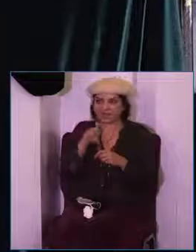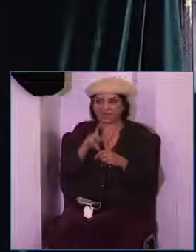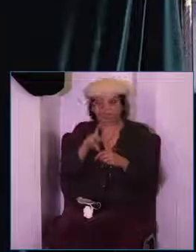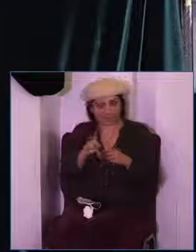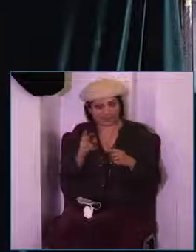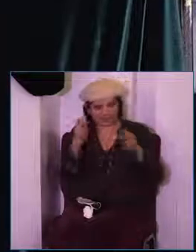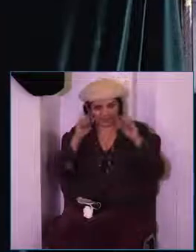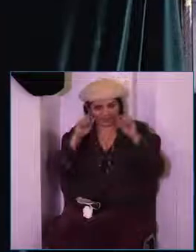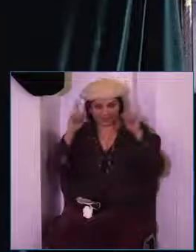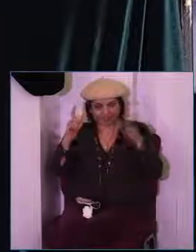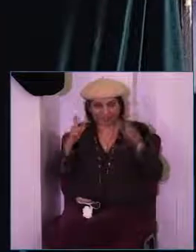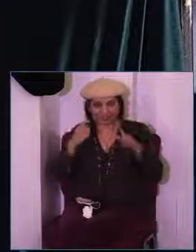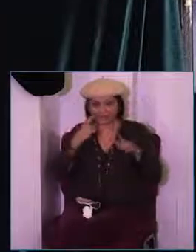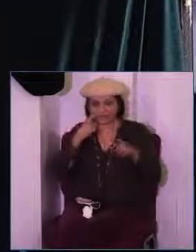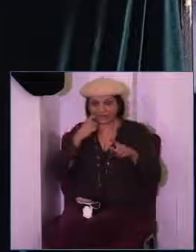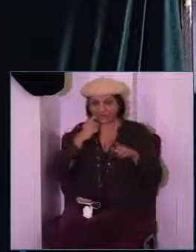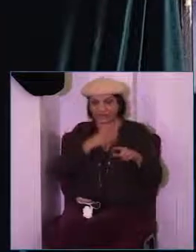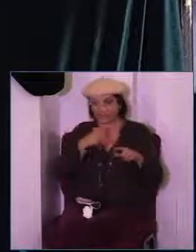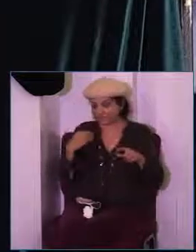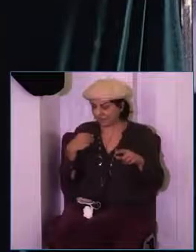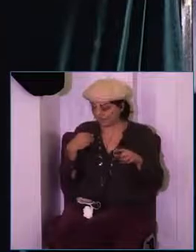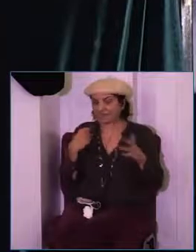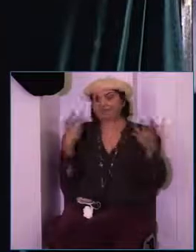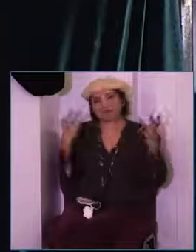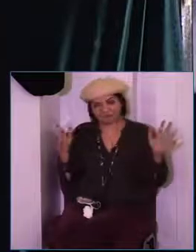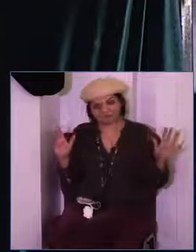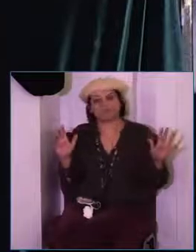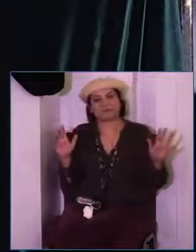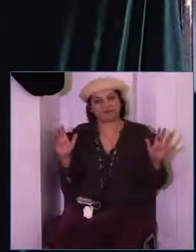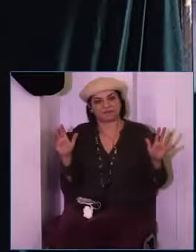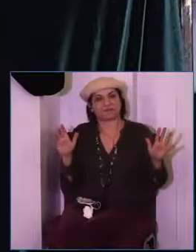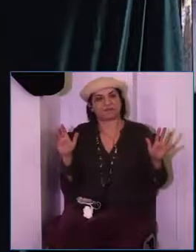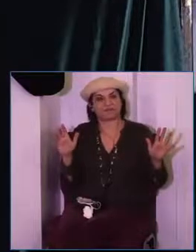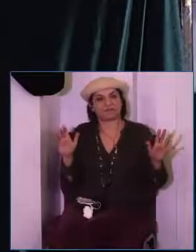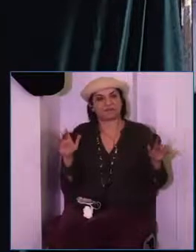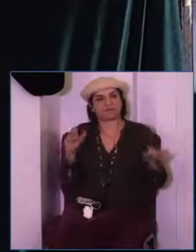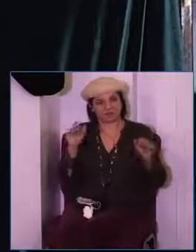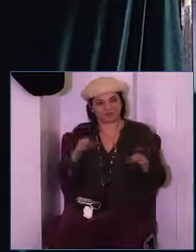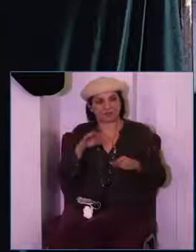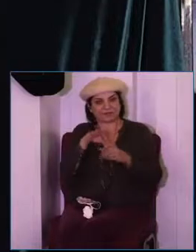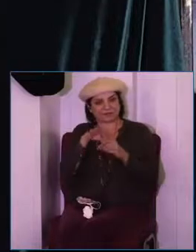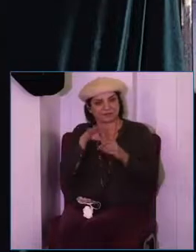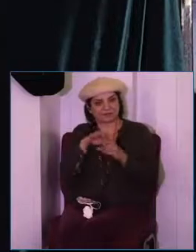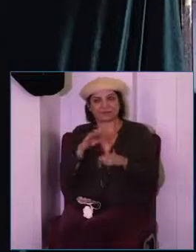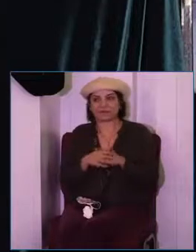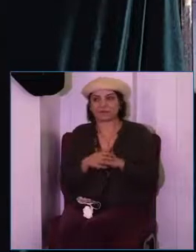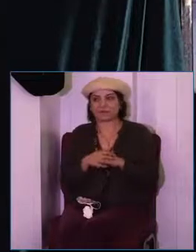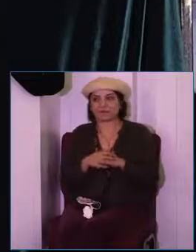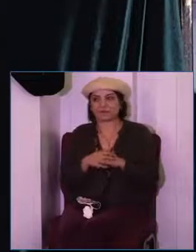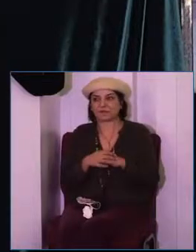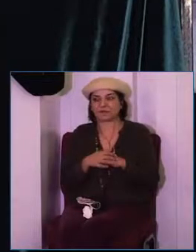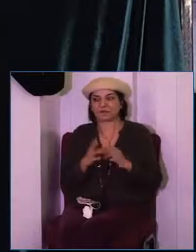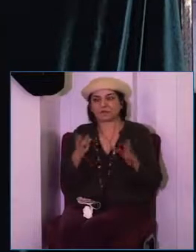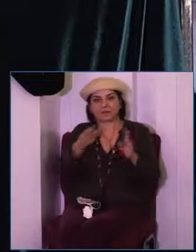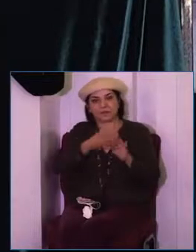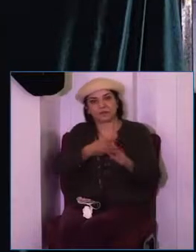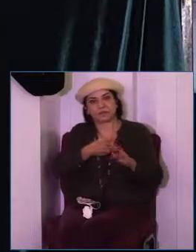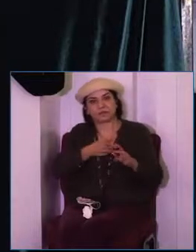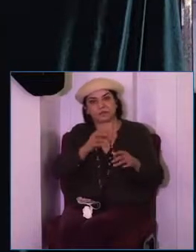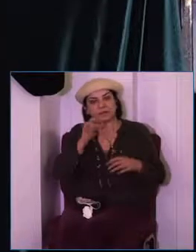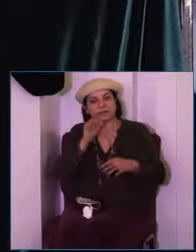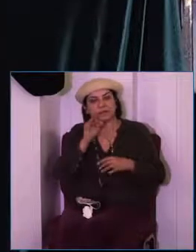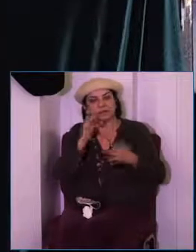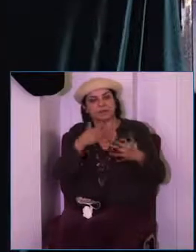congregational meeting, you just became a member, but you are a member. You can vote in these elections. So we want you to join us if you'd like